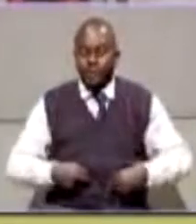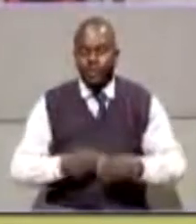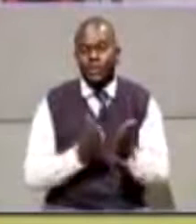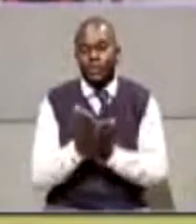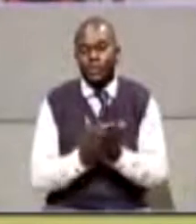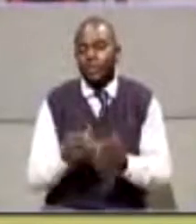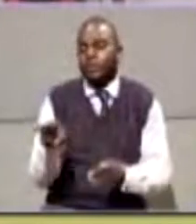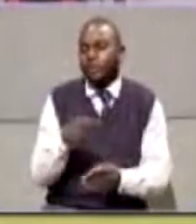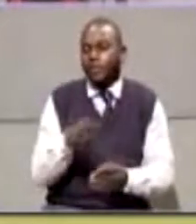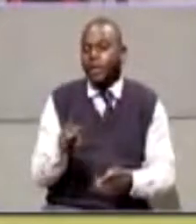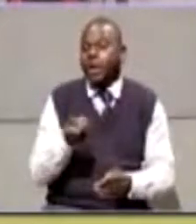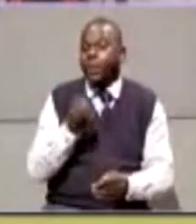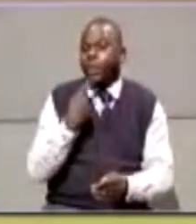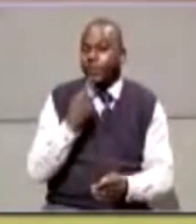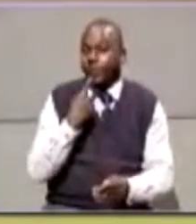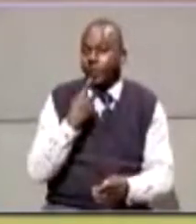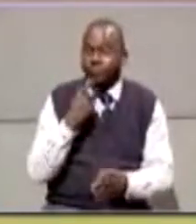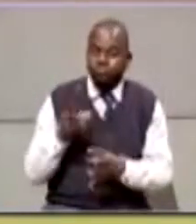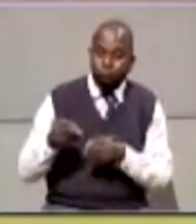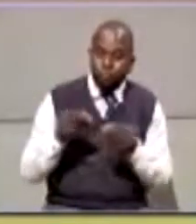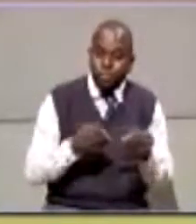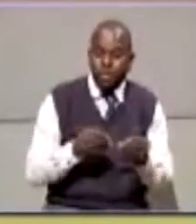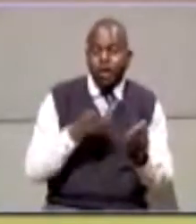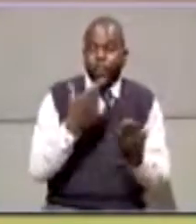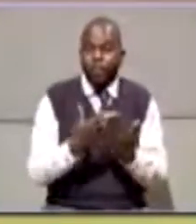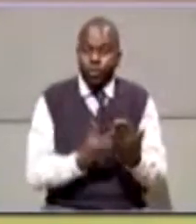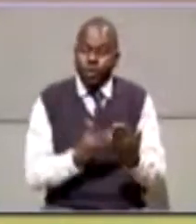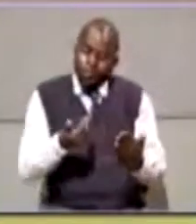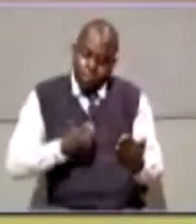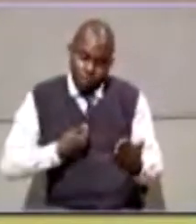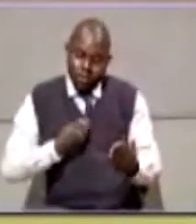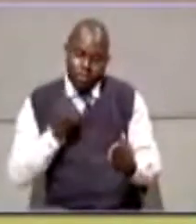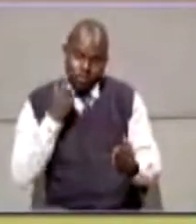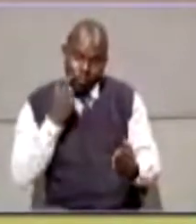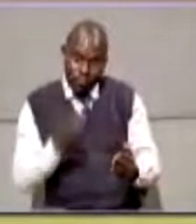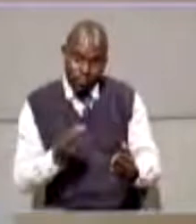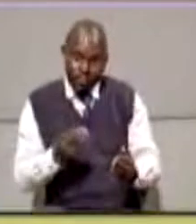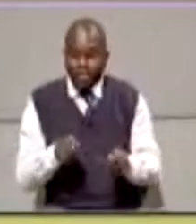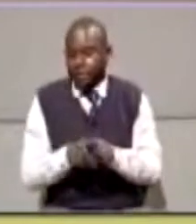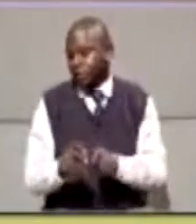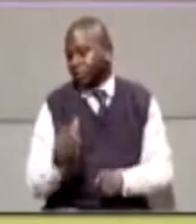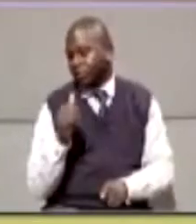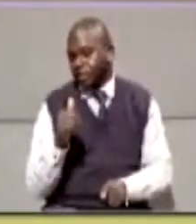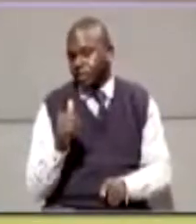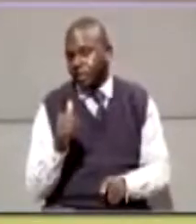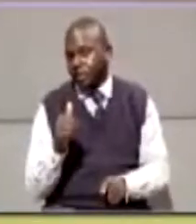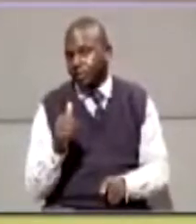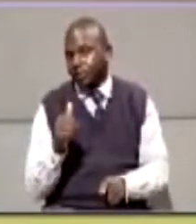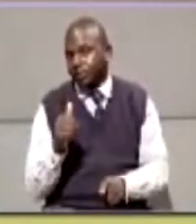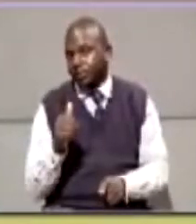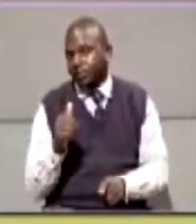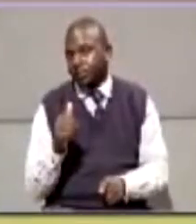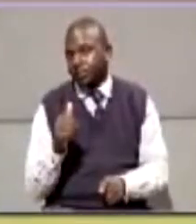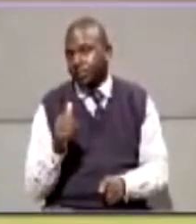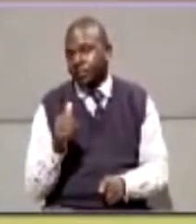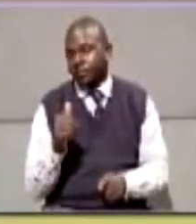Equally, medicines, at least per the records we have and what we see physically, including up to yesterday, they